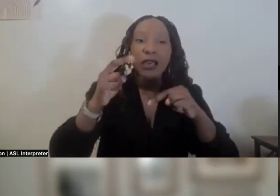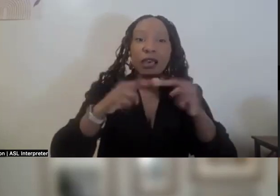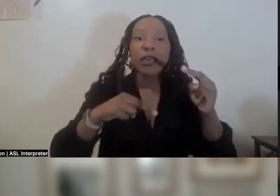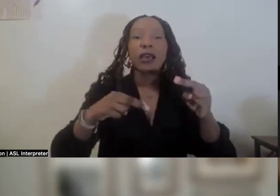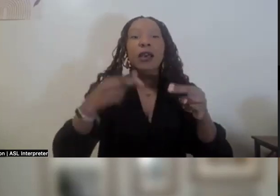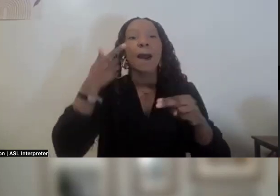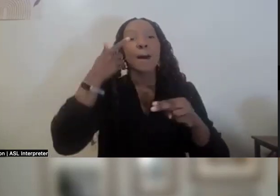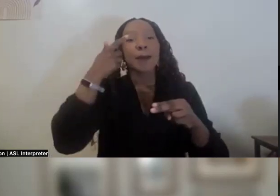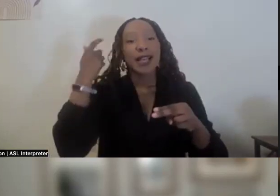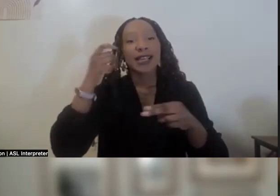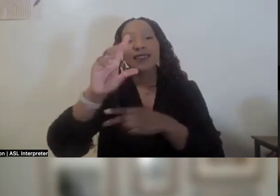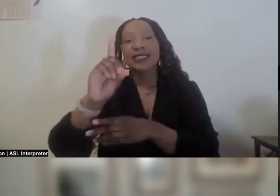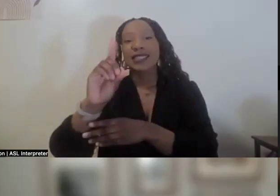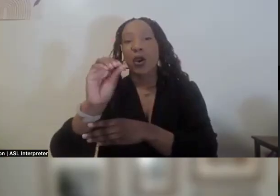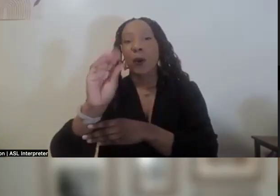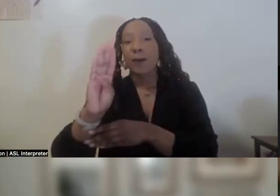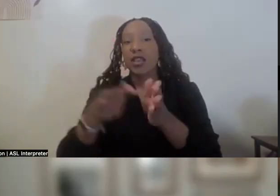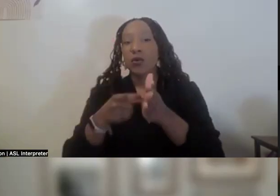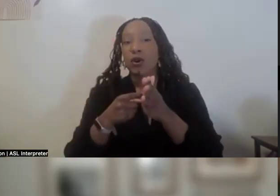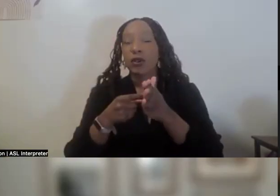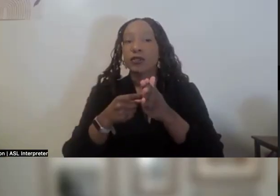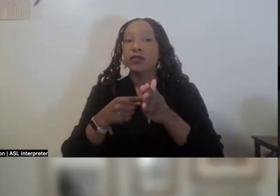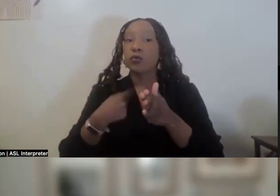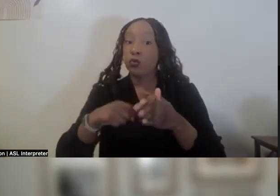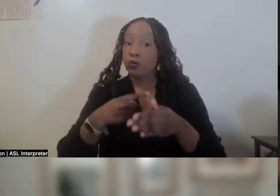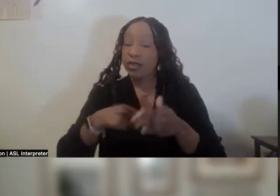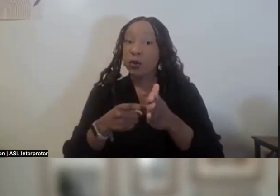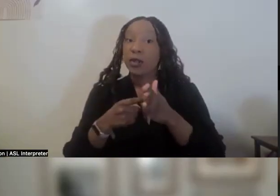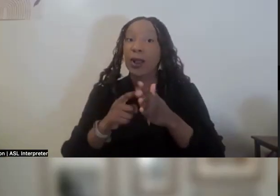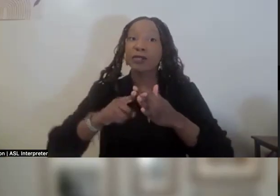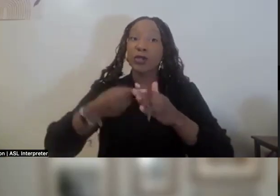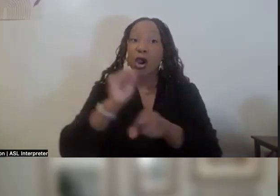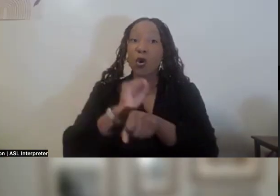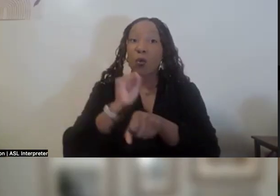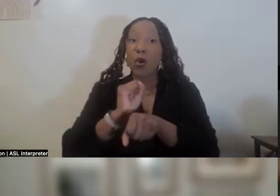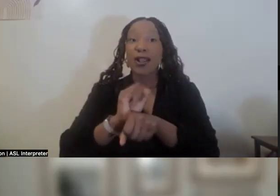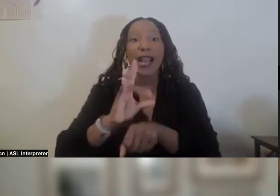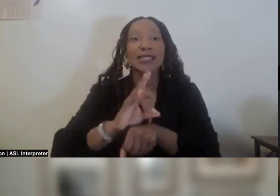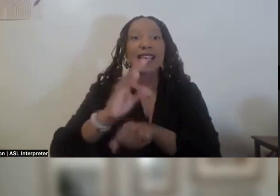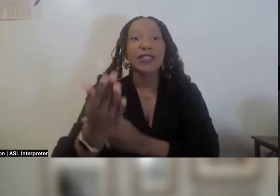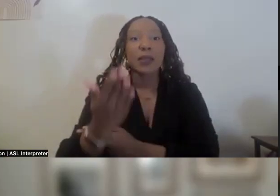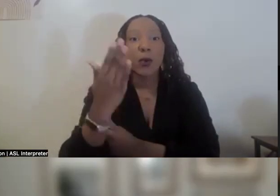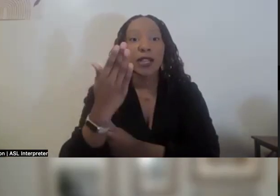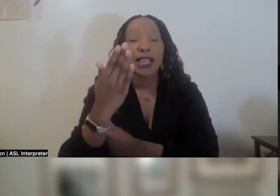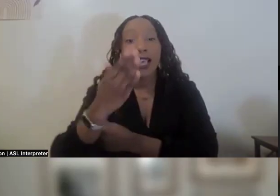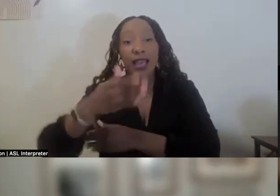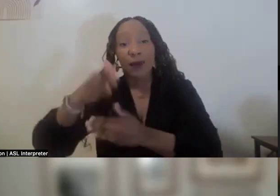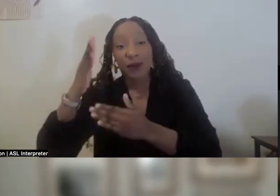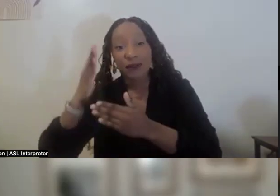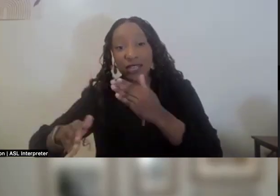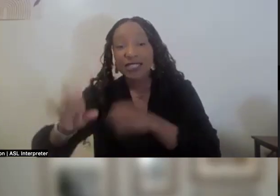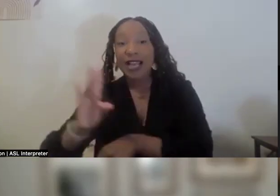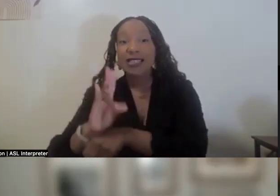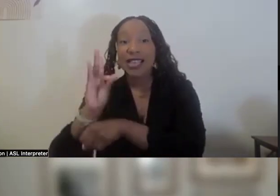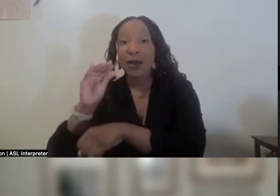DOB requirements, we are regulated to start work at 7 a.m. and conclude work by 7 p.m. Any